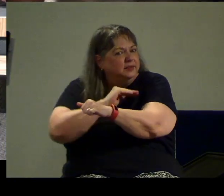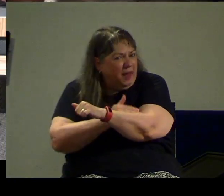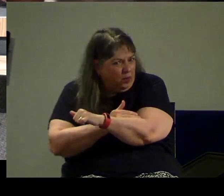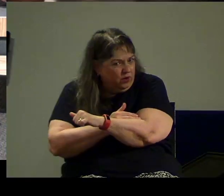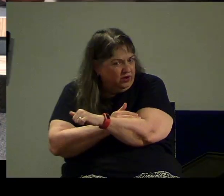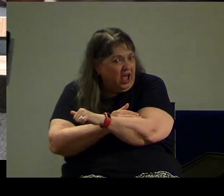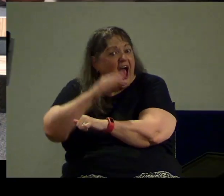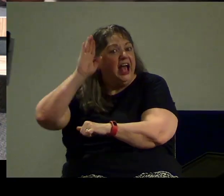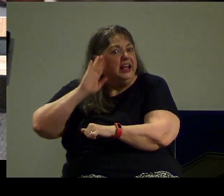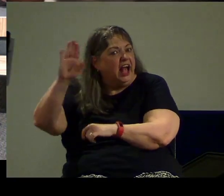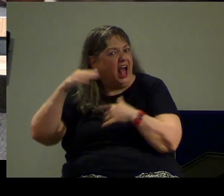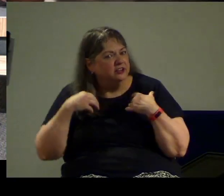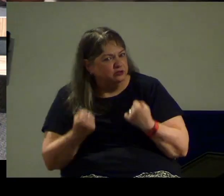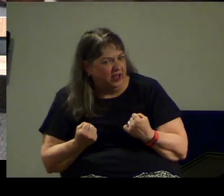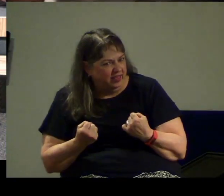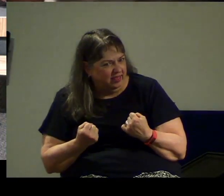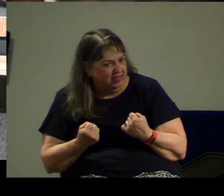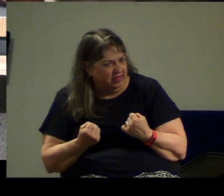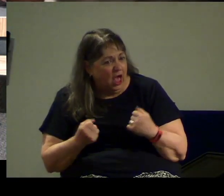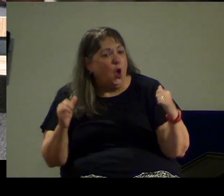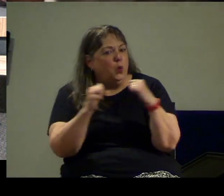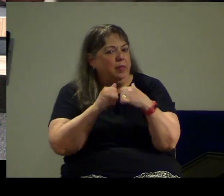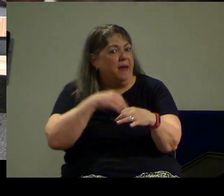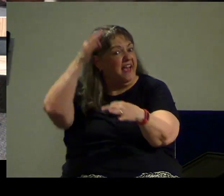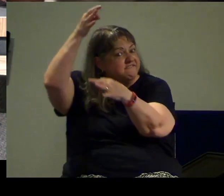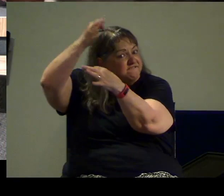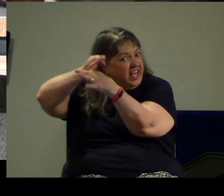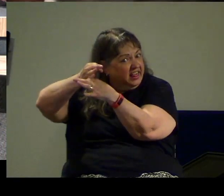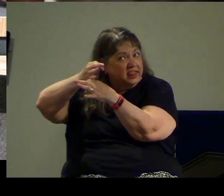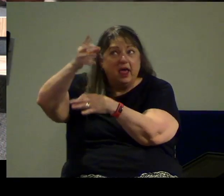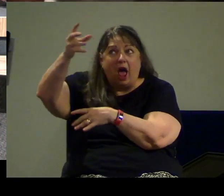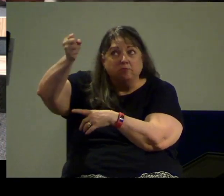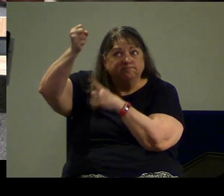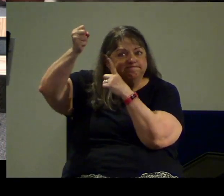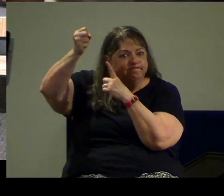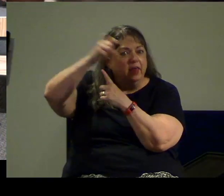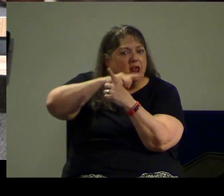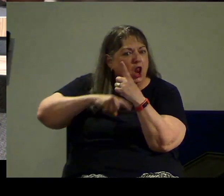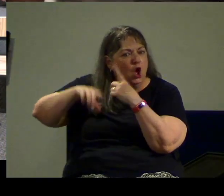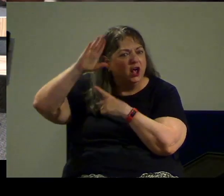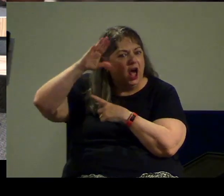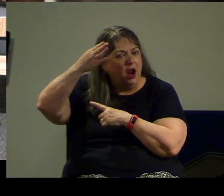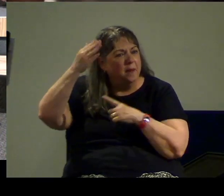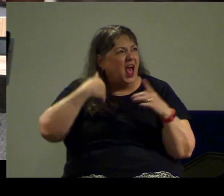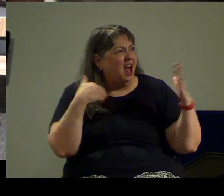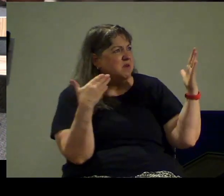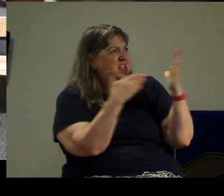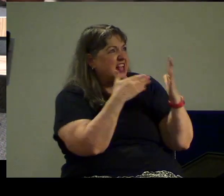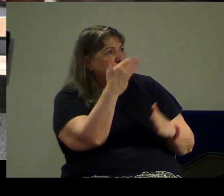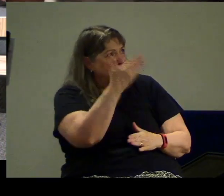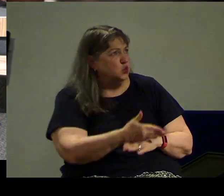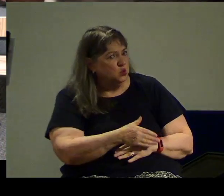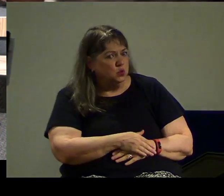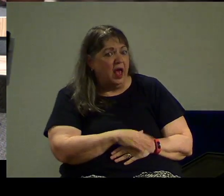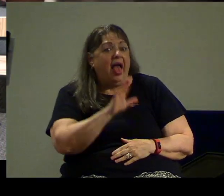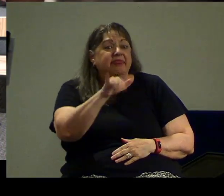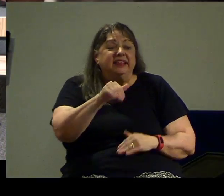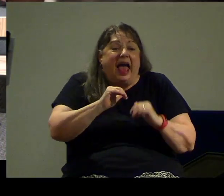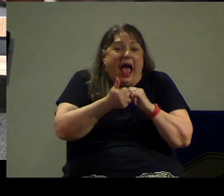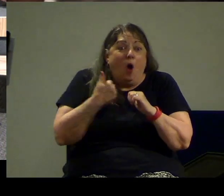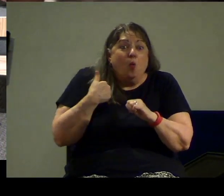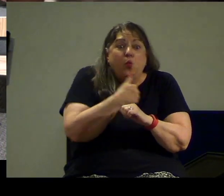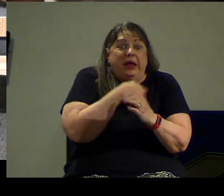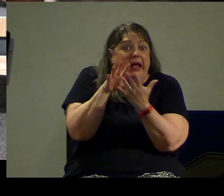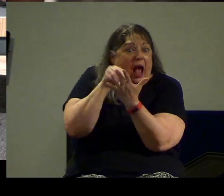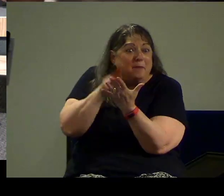there and said, by my faith in the Lord God Almighty, I come against you. And that is what we need to do in our lives,